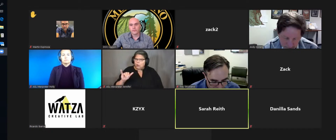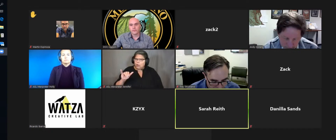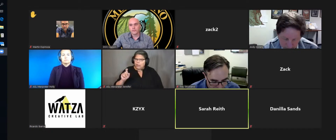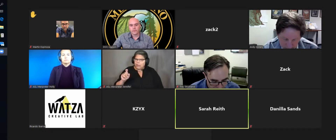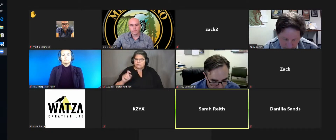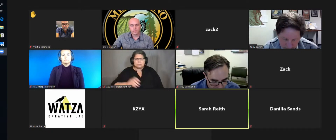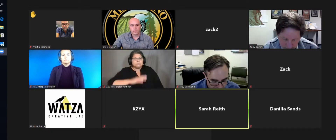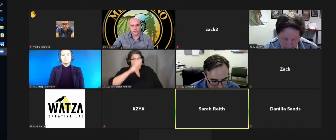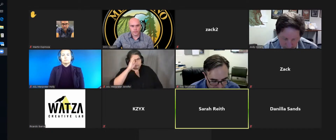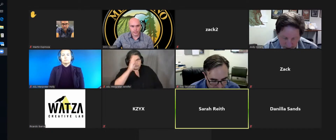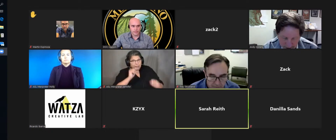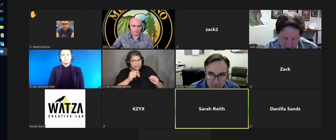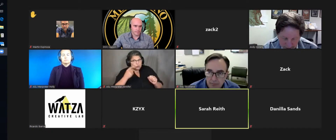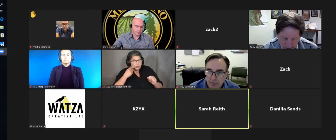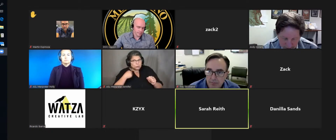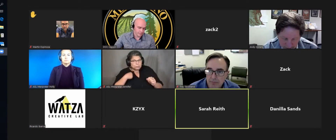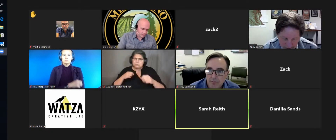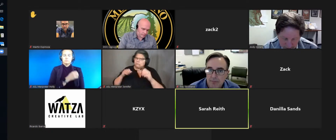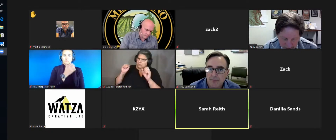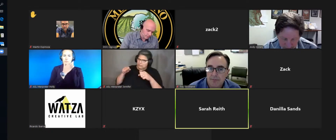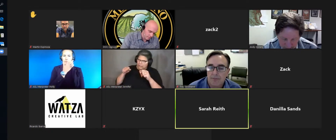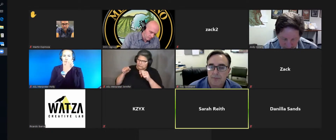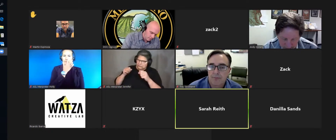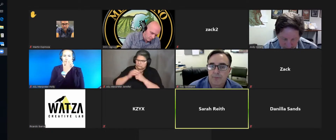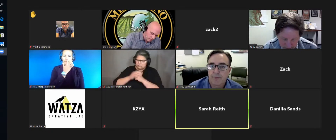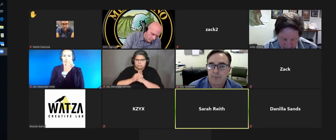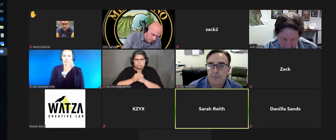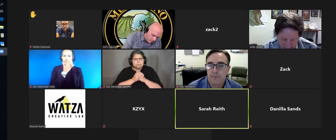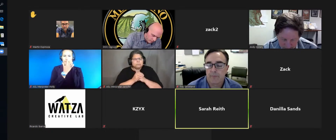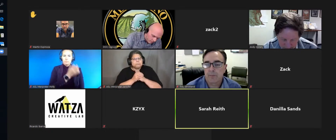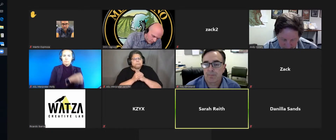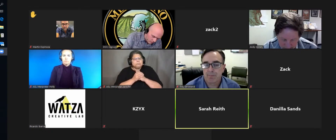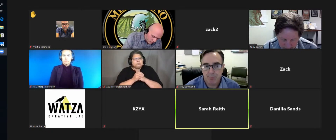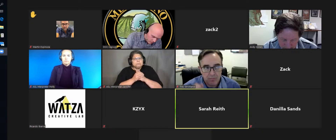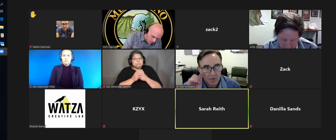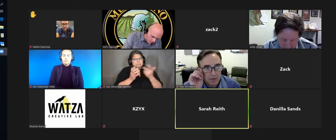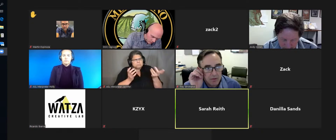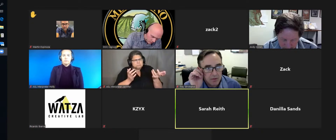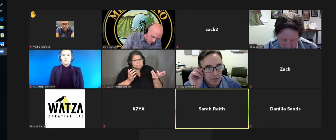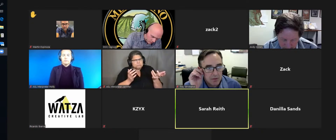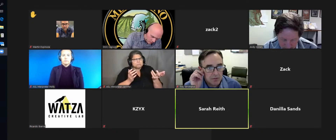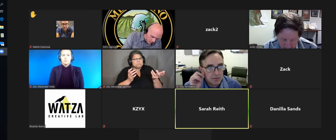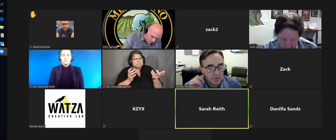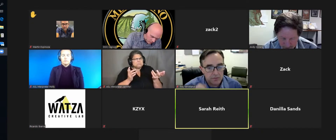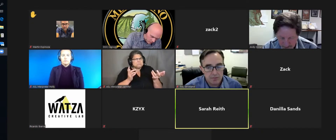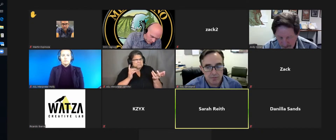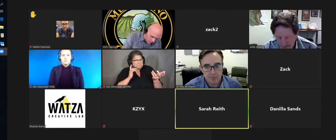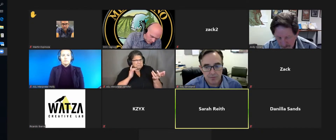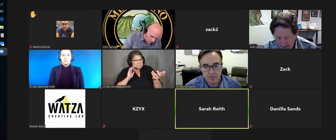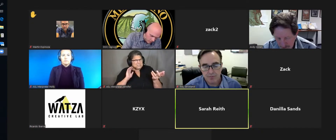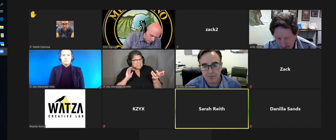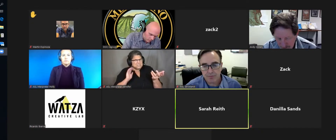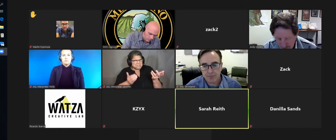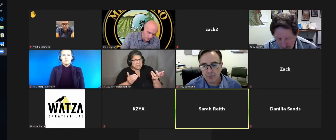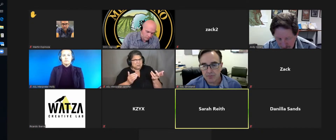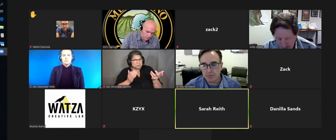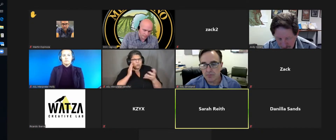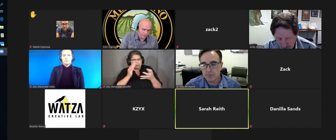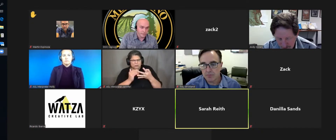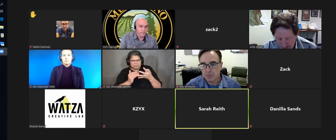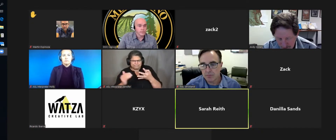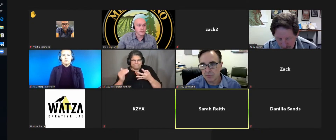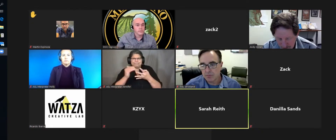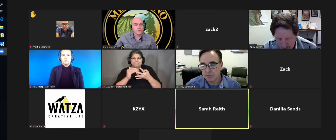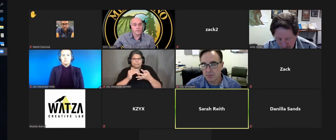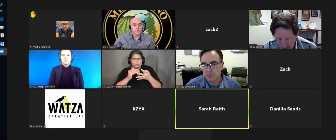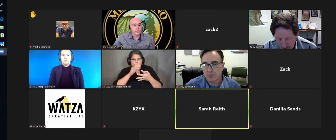Hi, can you hear me? Yes. Yes. So it sounds pretty certain that we're going to head into the orange tier, and I'm